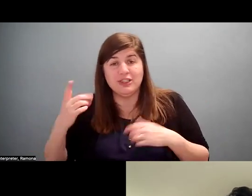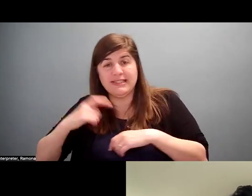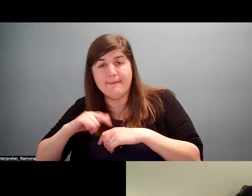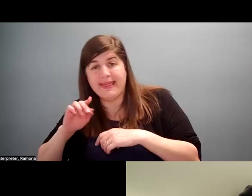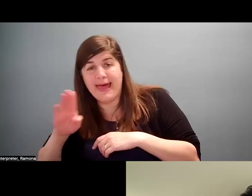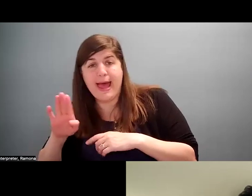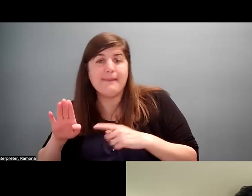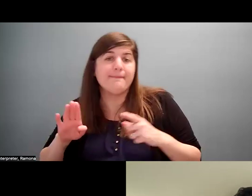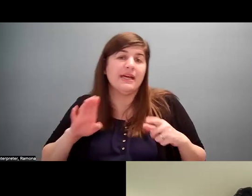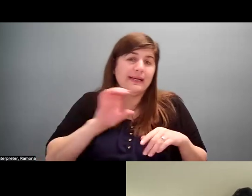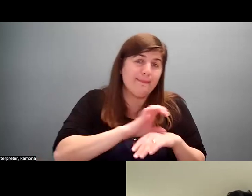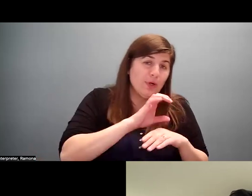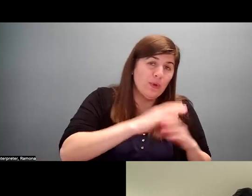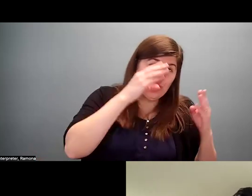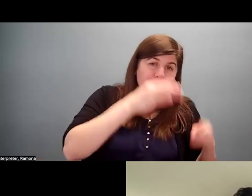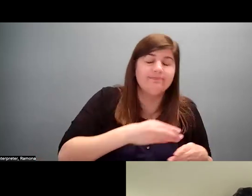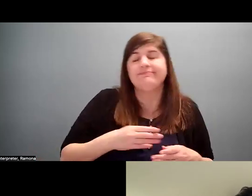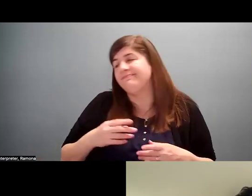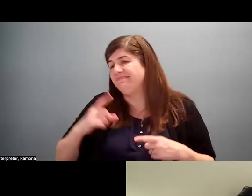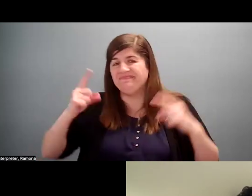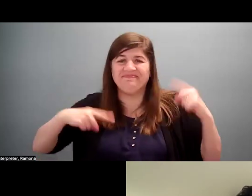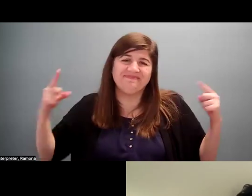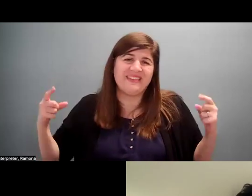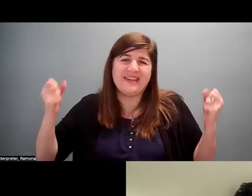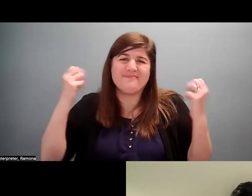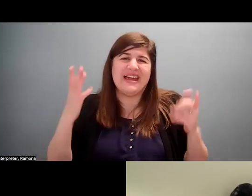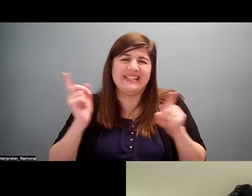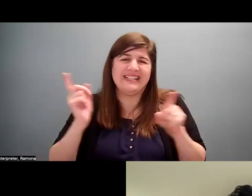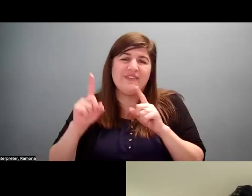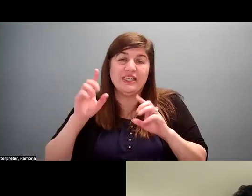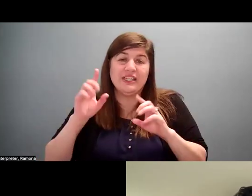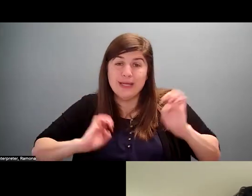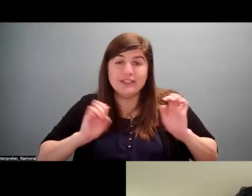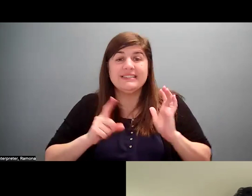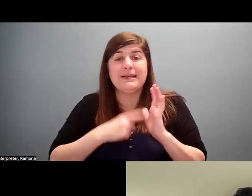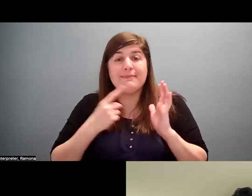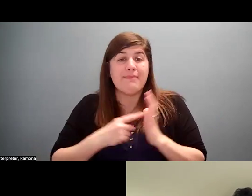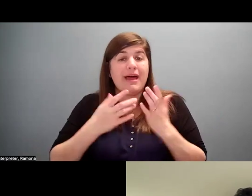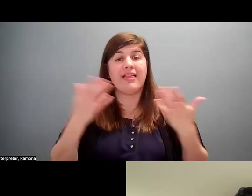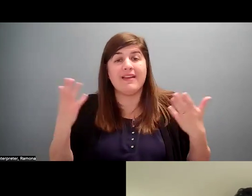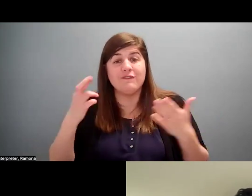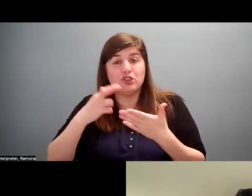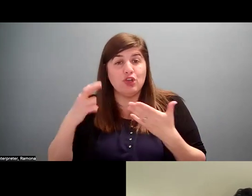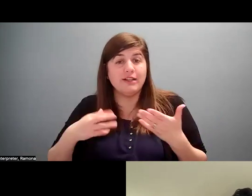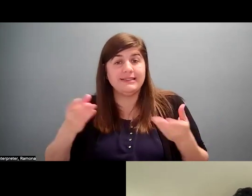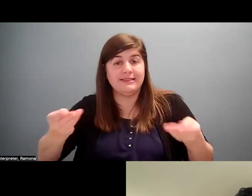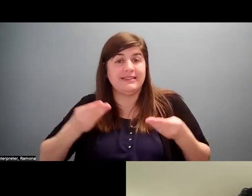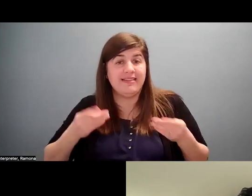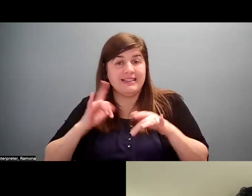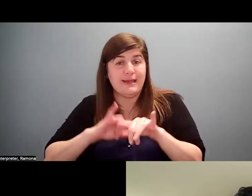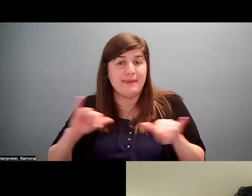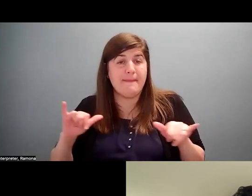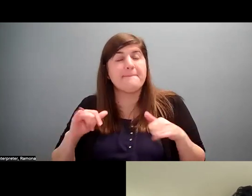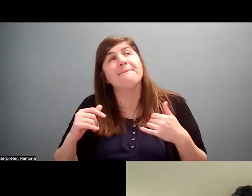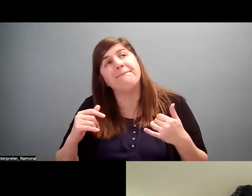it varies. It depends because sometimes you have like a lot of experiments you're doing, sometimes you have a lot of results. So I would say